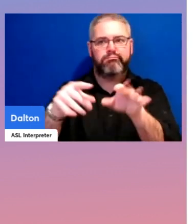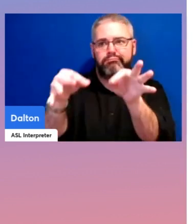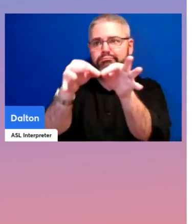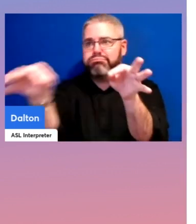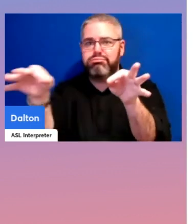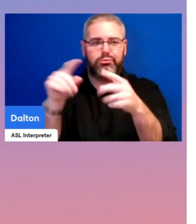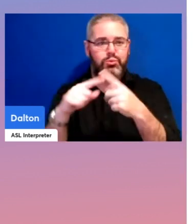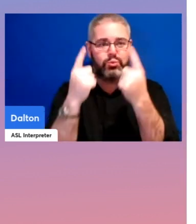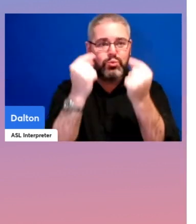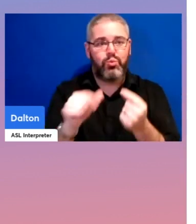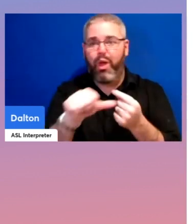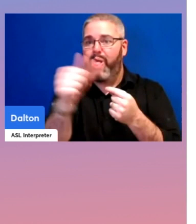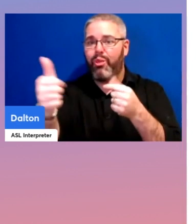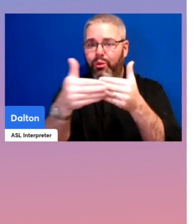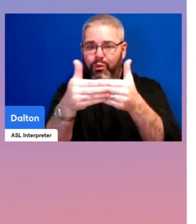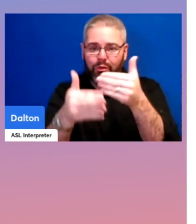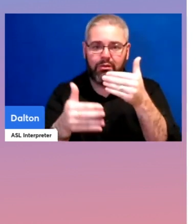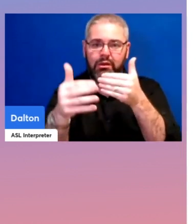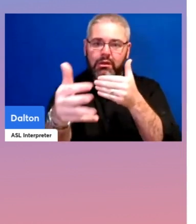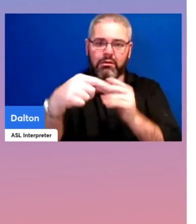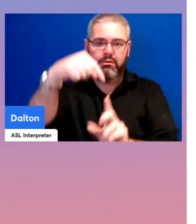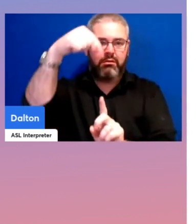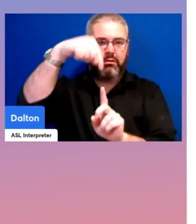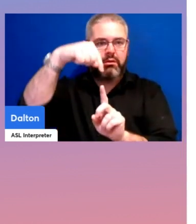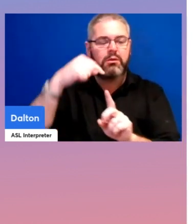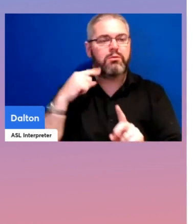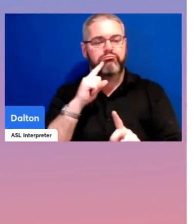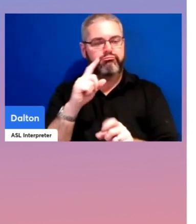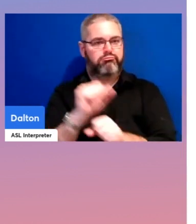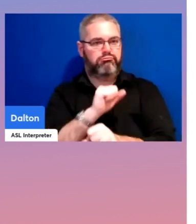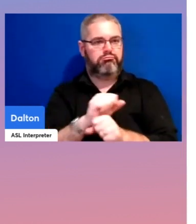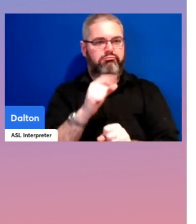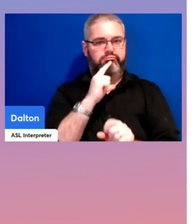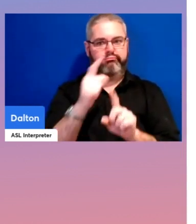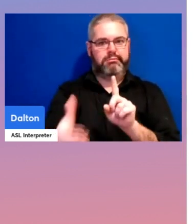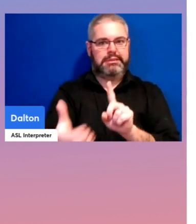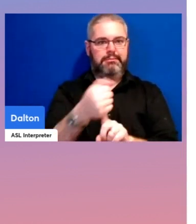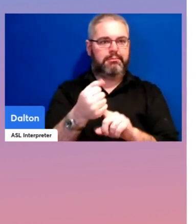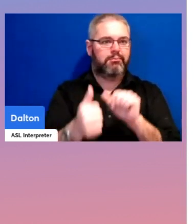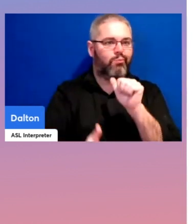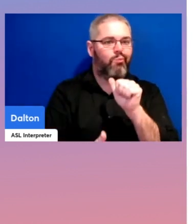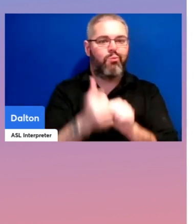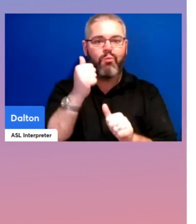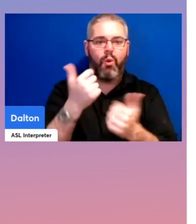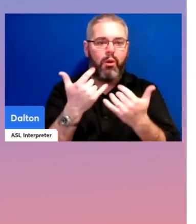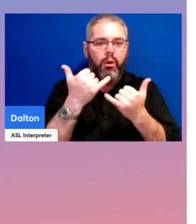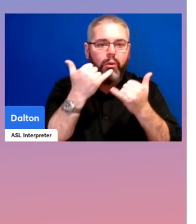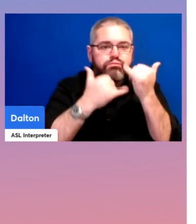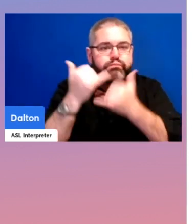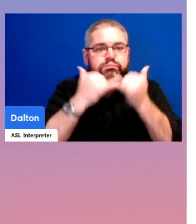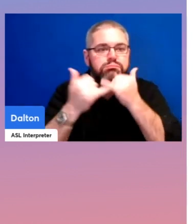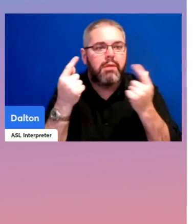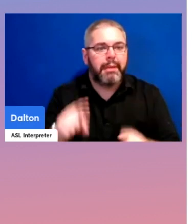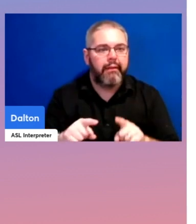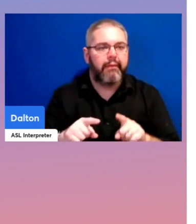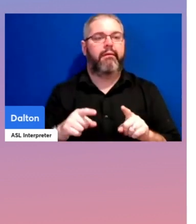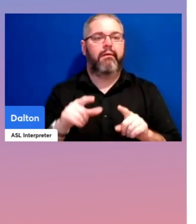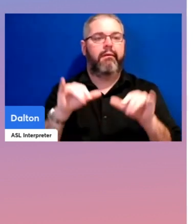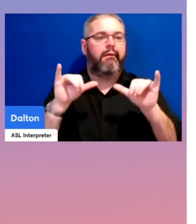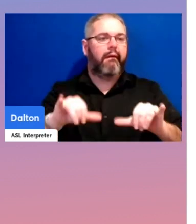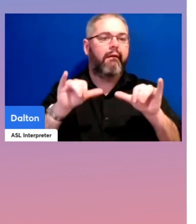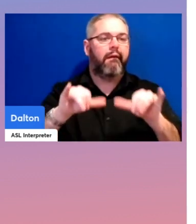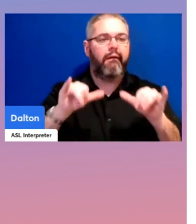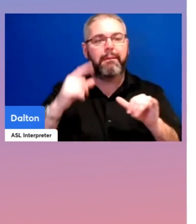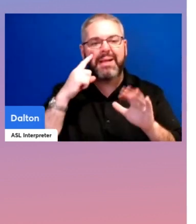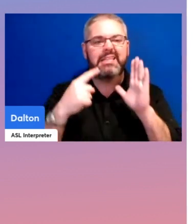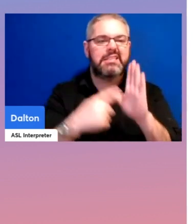else. So this command can actually capture the most trivial of mistakes you might make. For instance, you're using